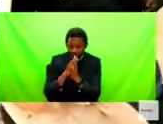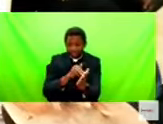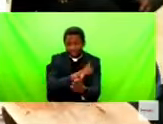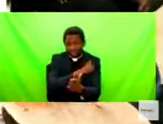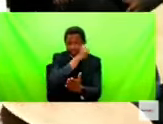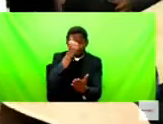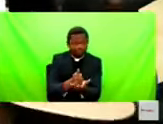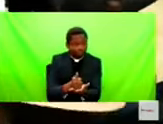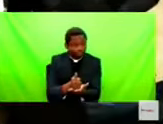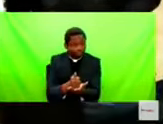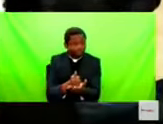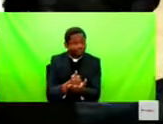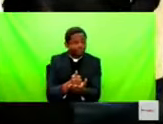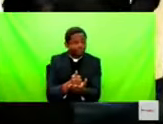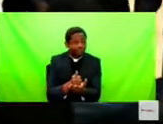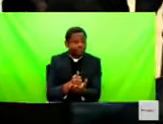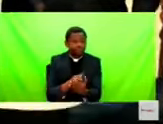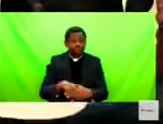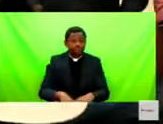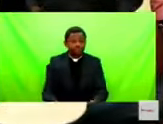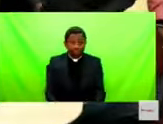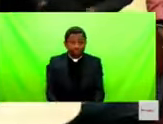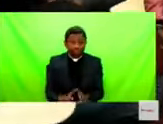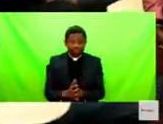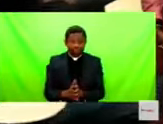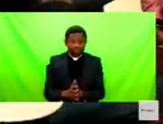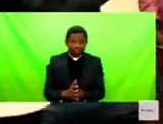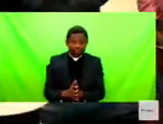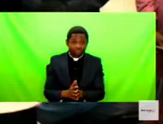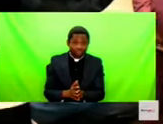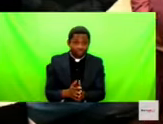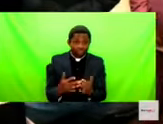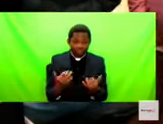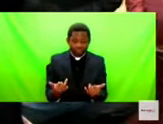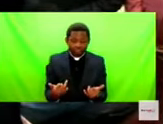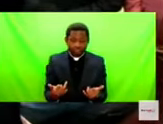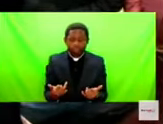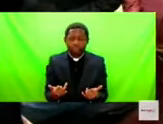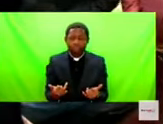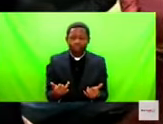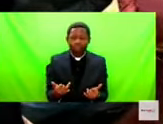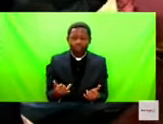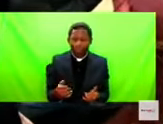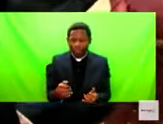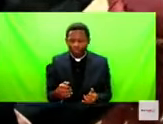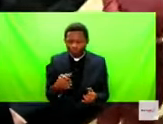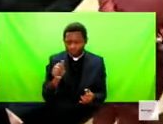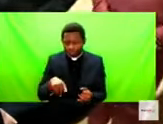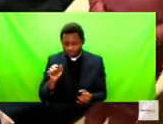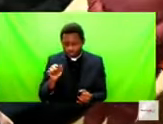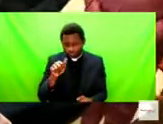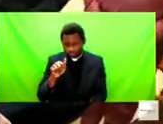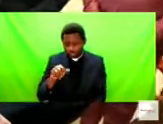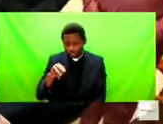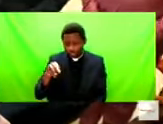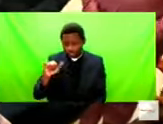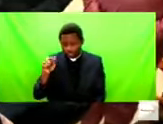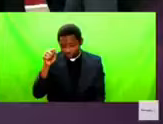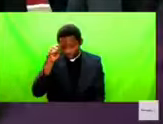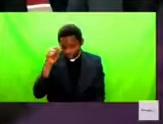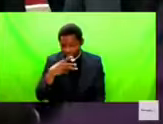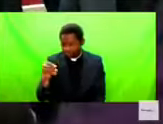amen amen afi nyame nipa Amos ene ya maame